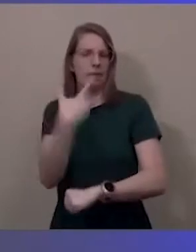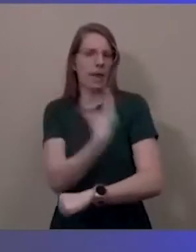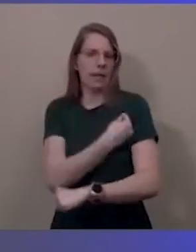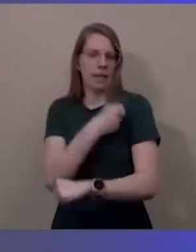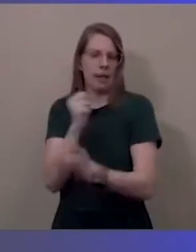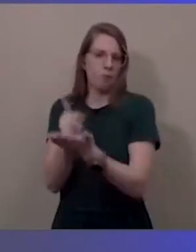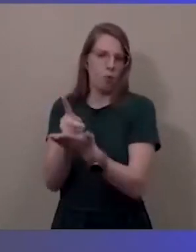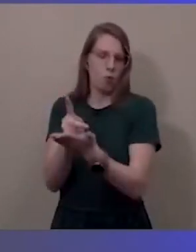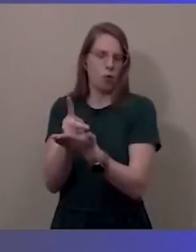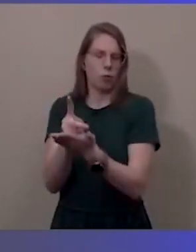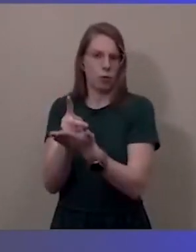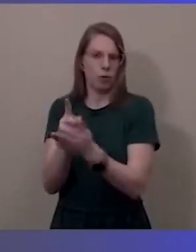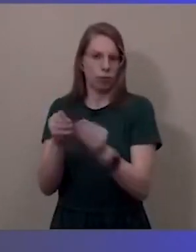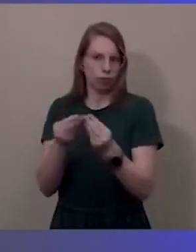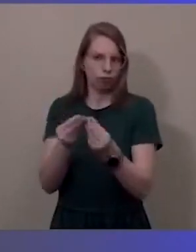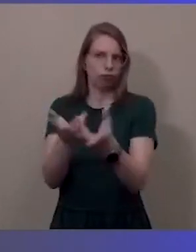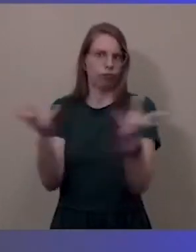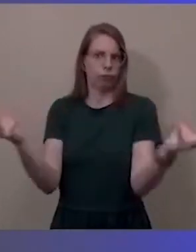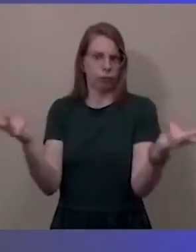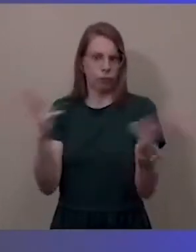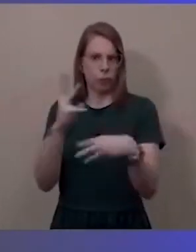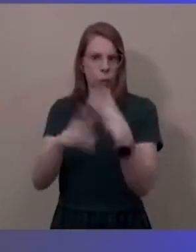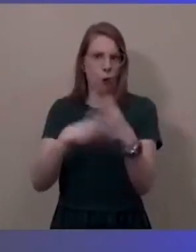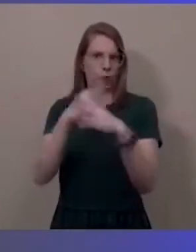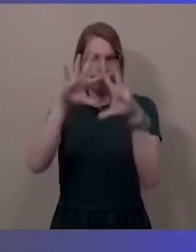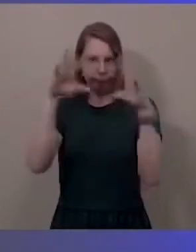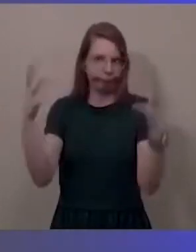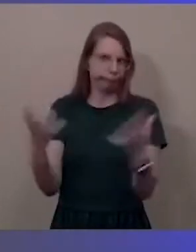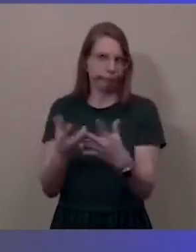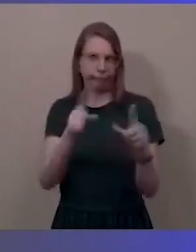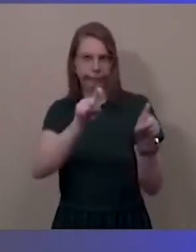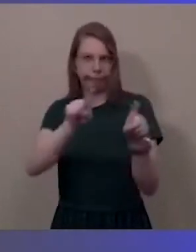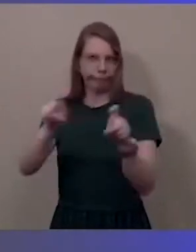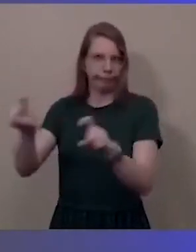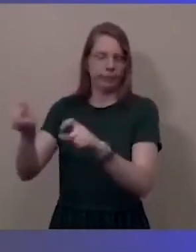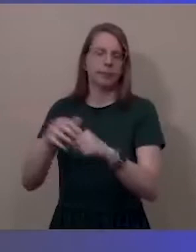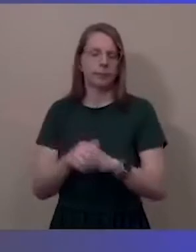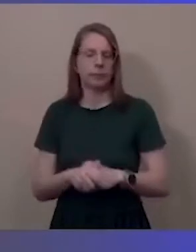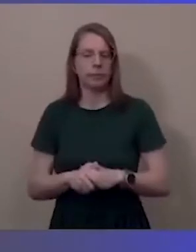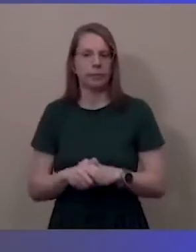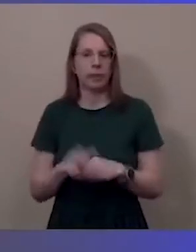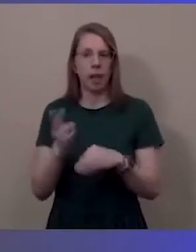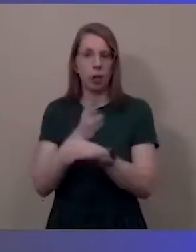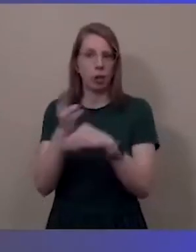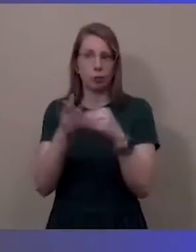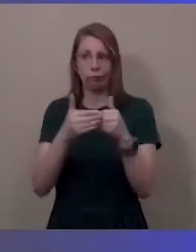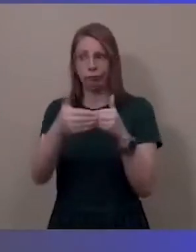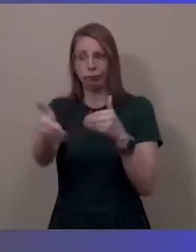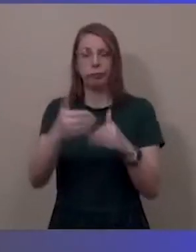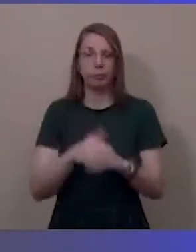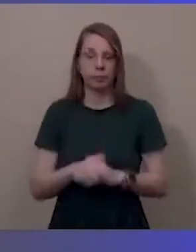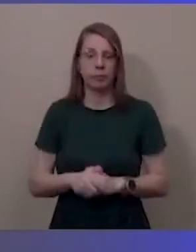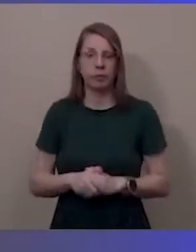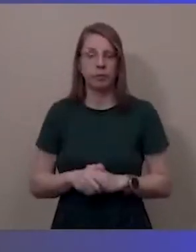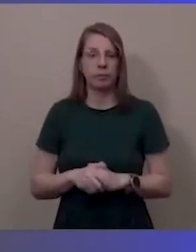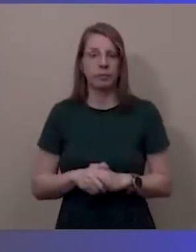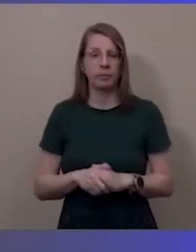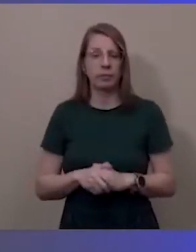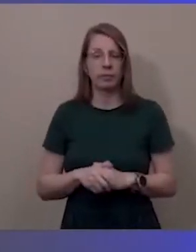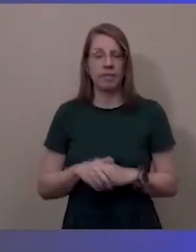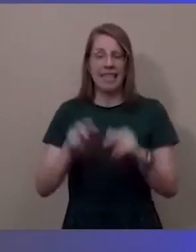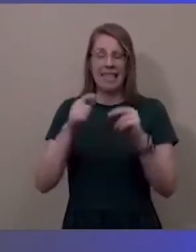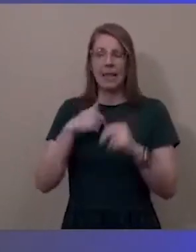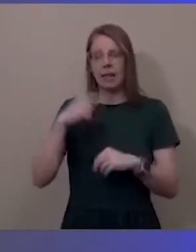into the world and then tested and then used. And I'm hopeful. I'm